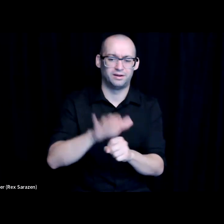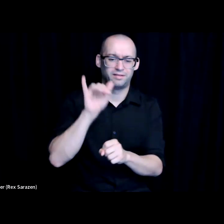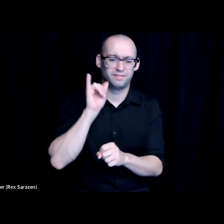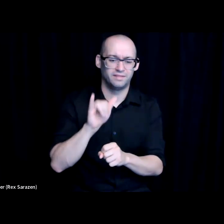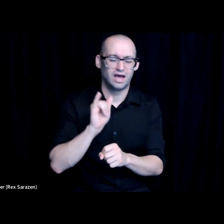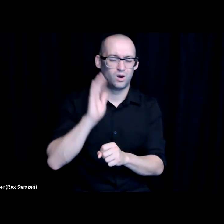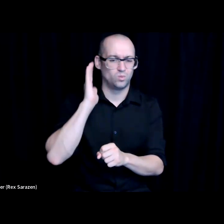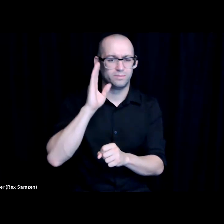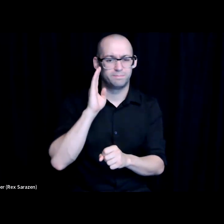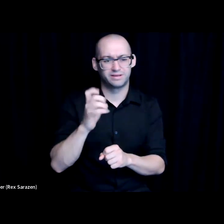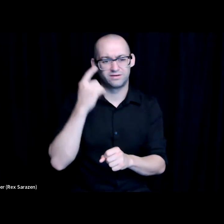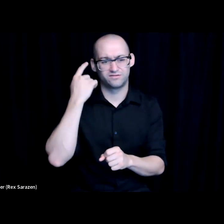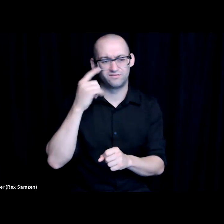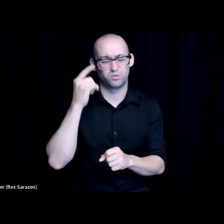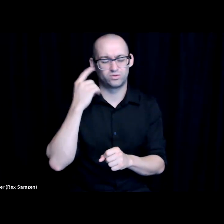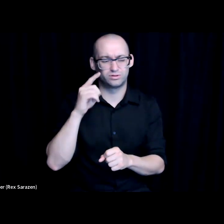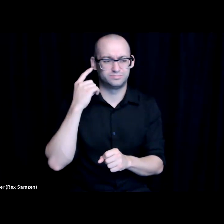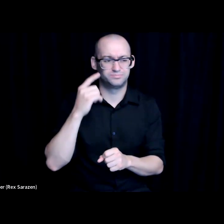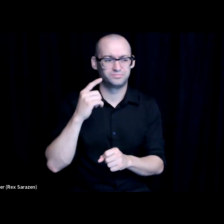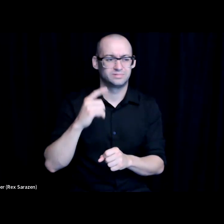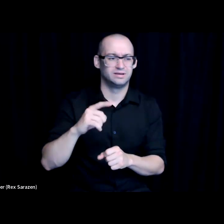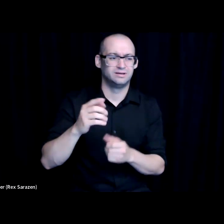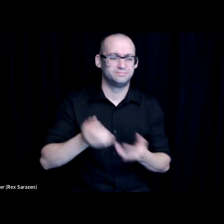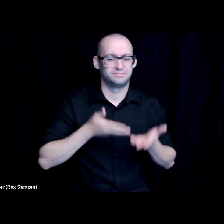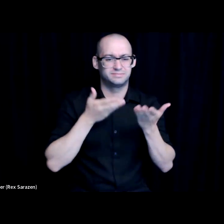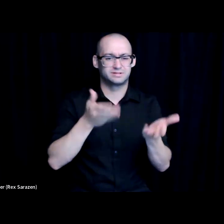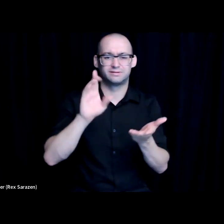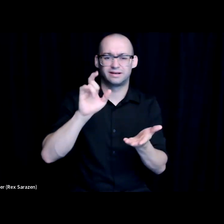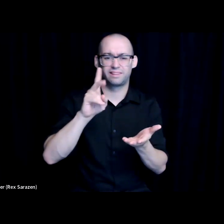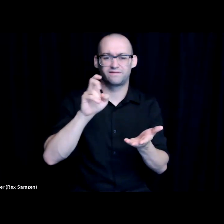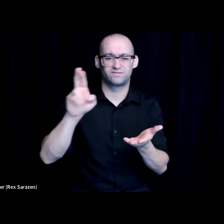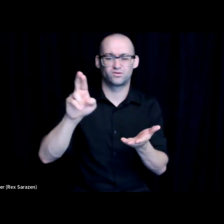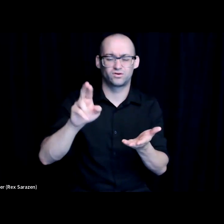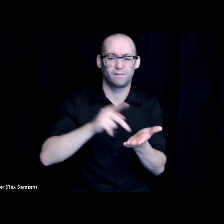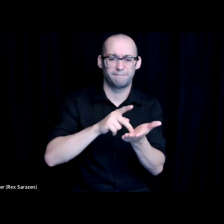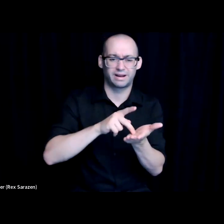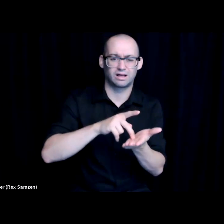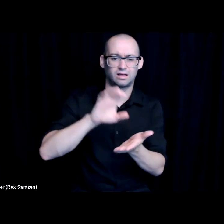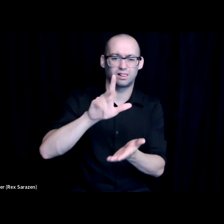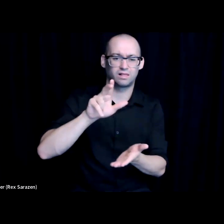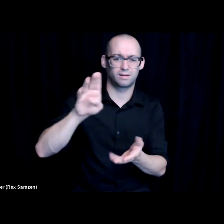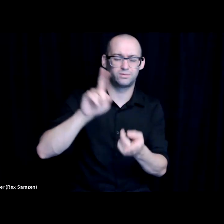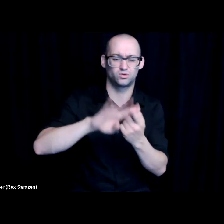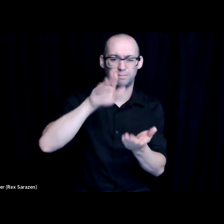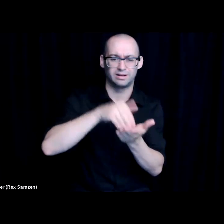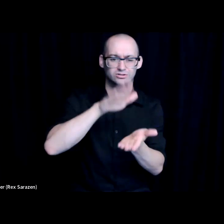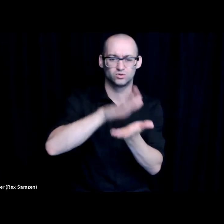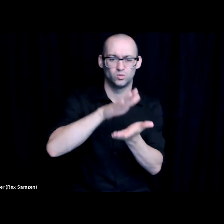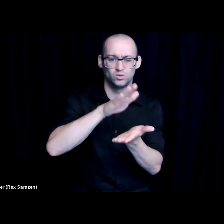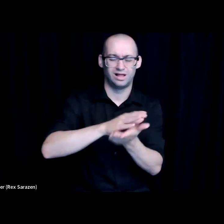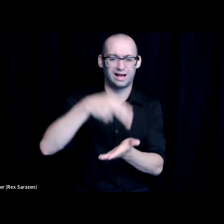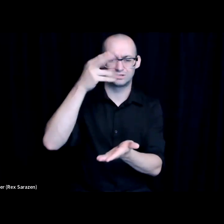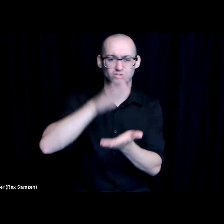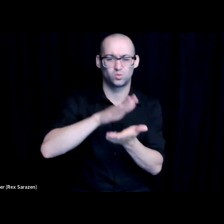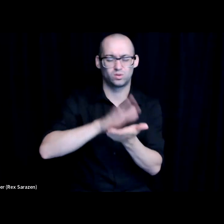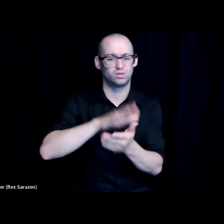be for delivering a medical club to middle and high schools so that students anywhere